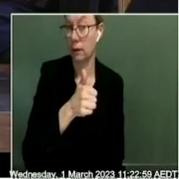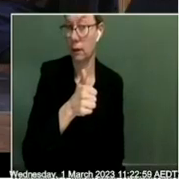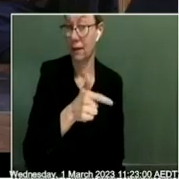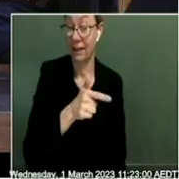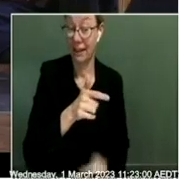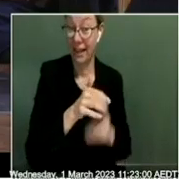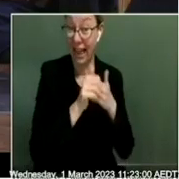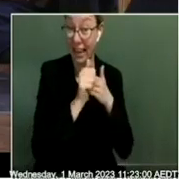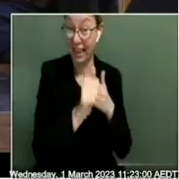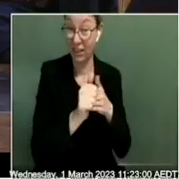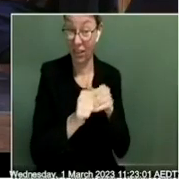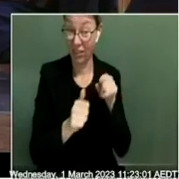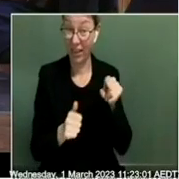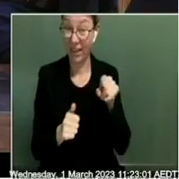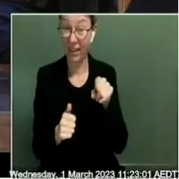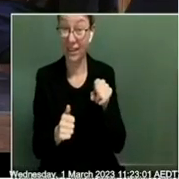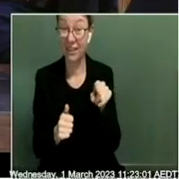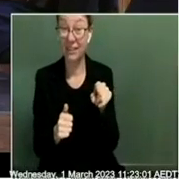lived experience